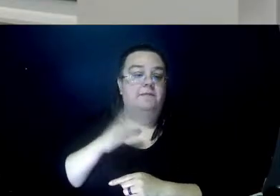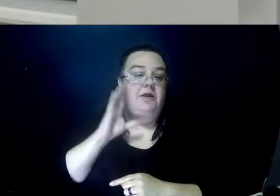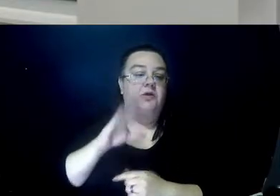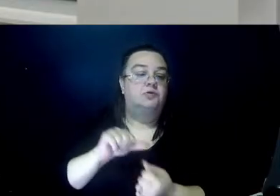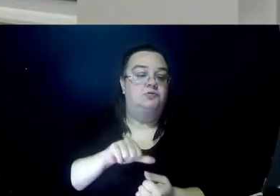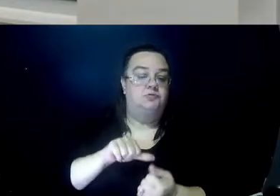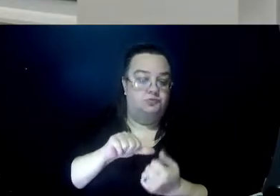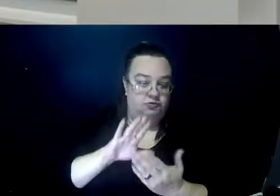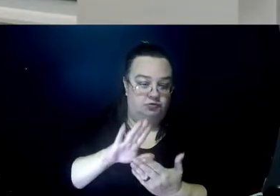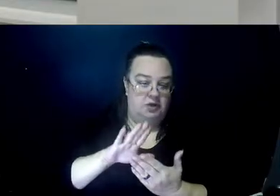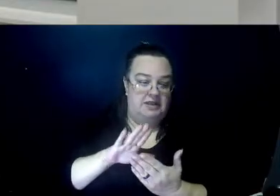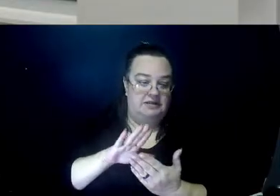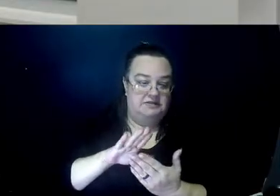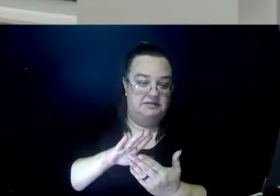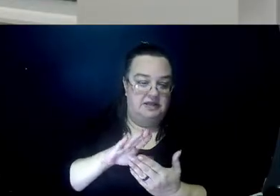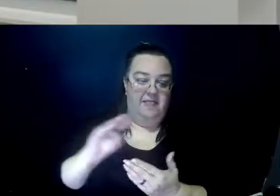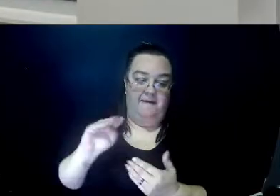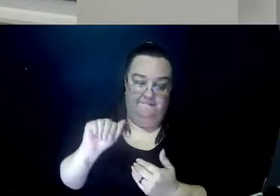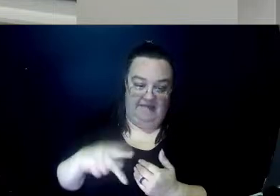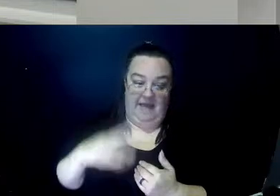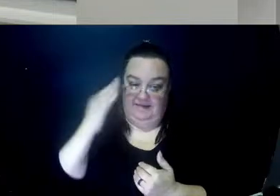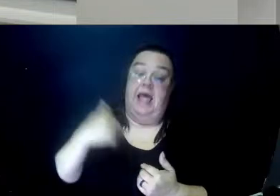map, because I made the map.